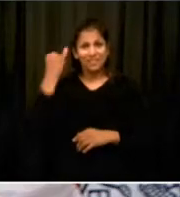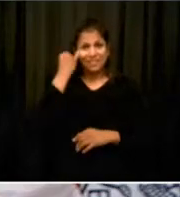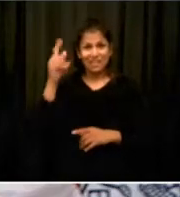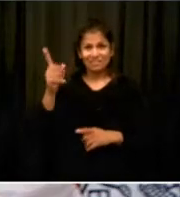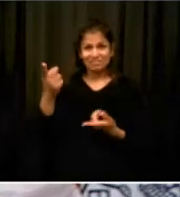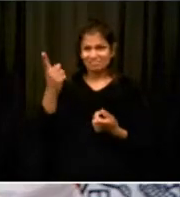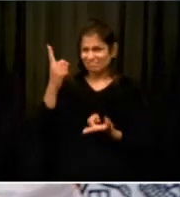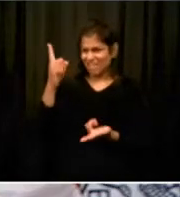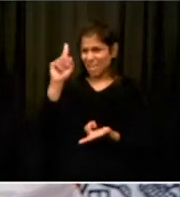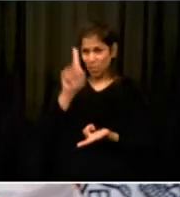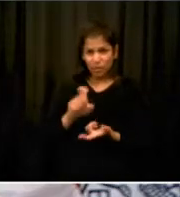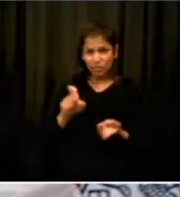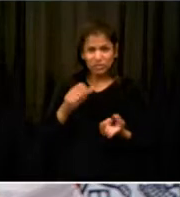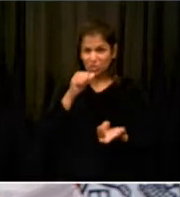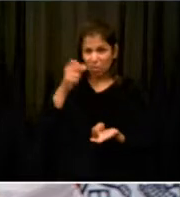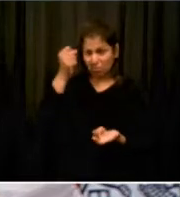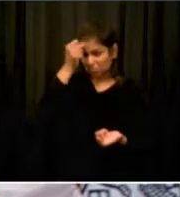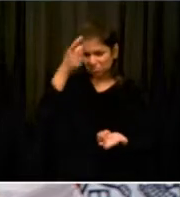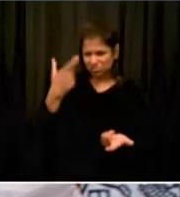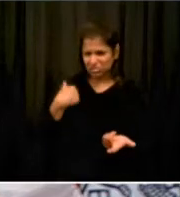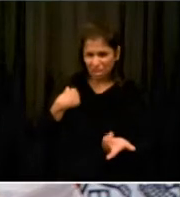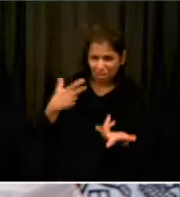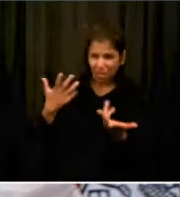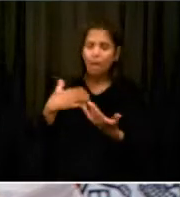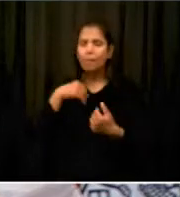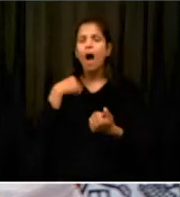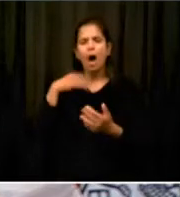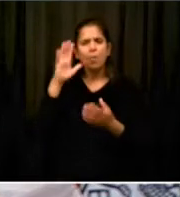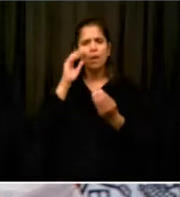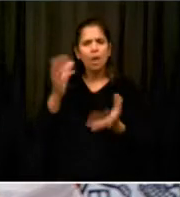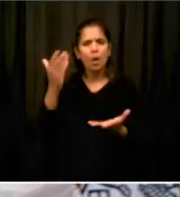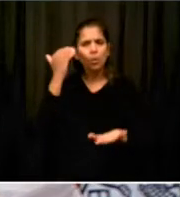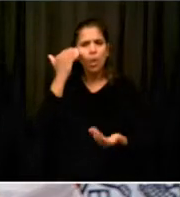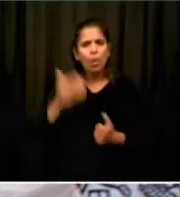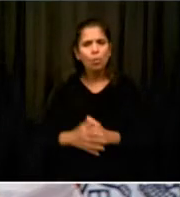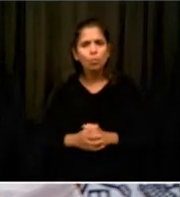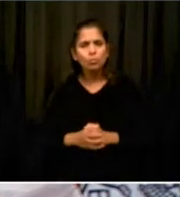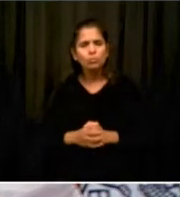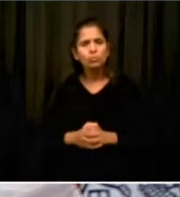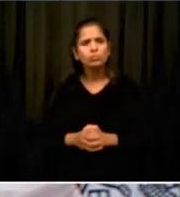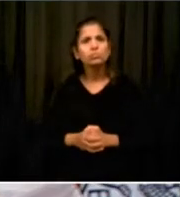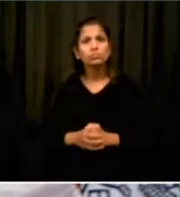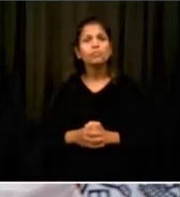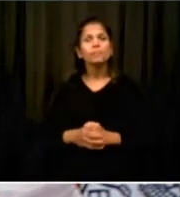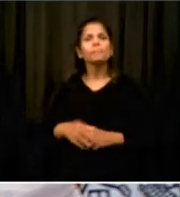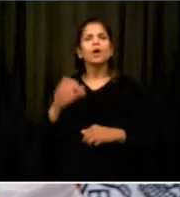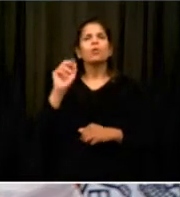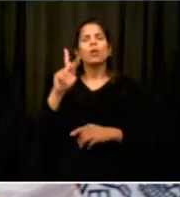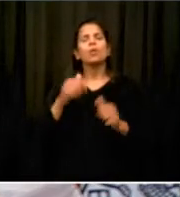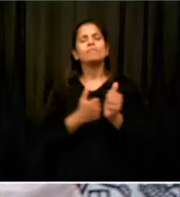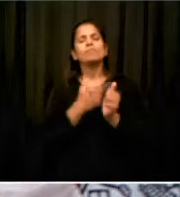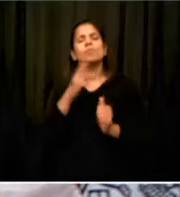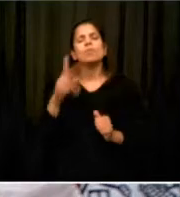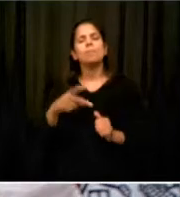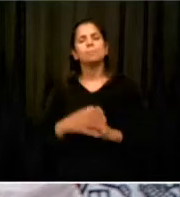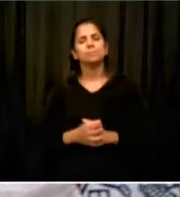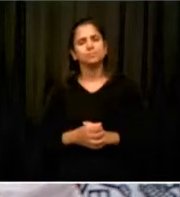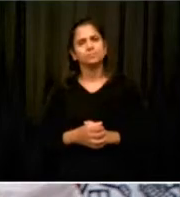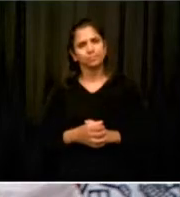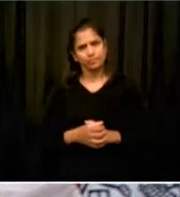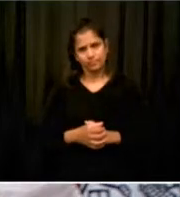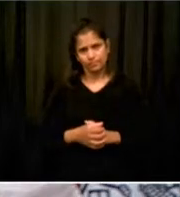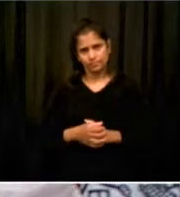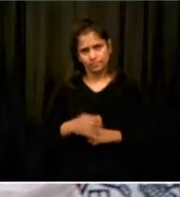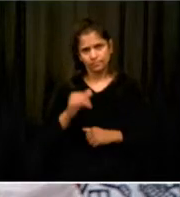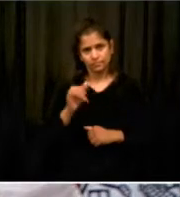ahead. Yeah, just to follow up on that, you said that, you've spent your life talking to people, listening to people, watching their lives.